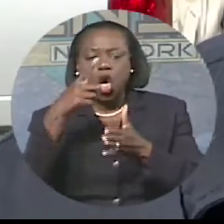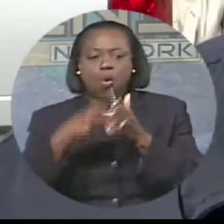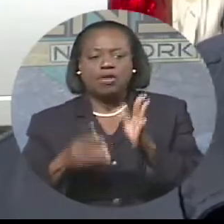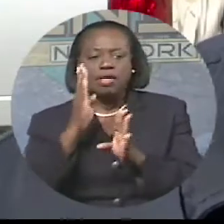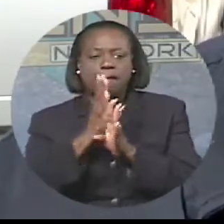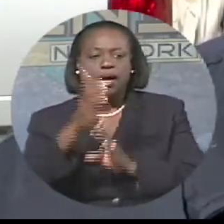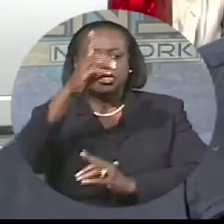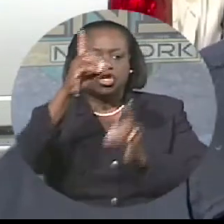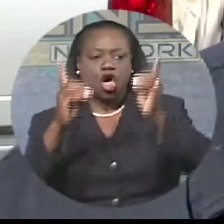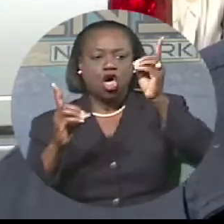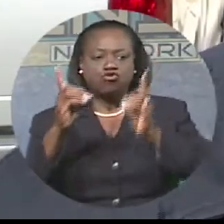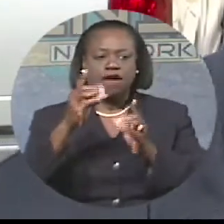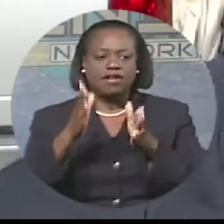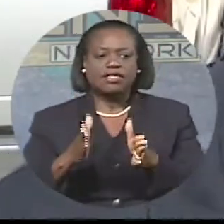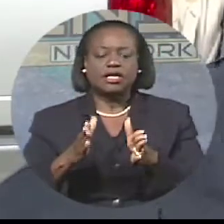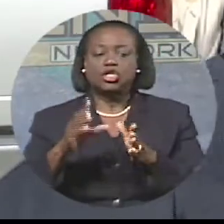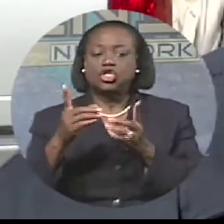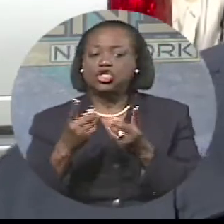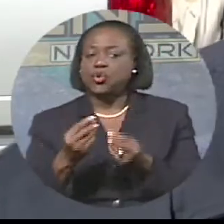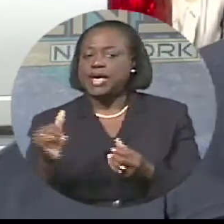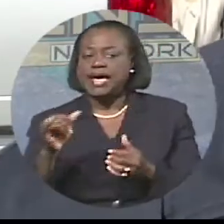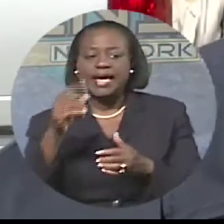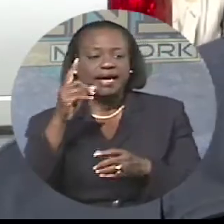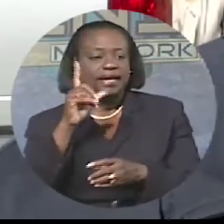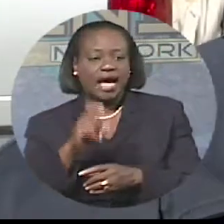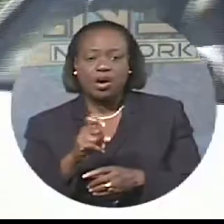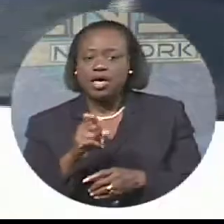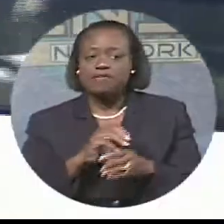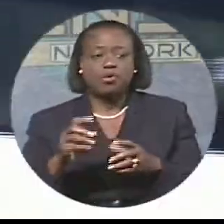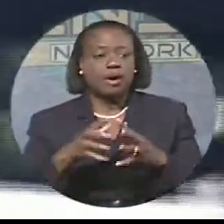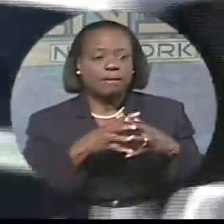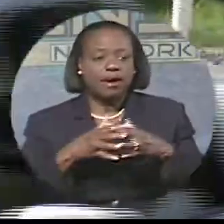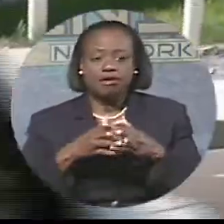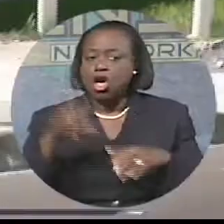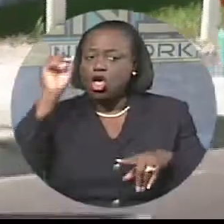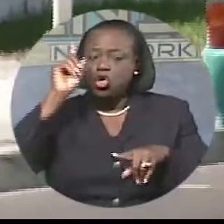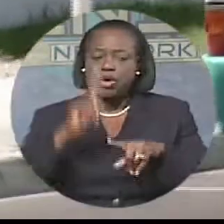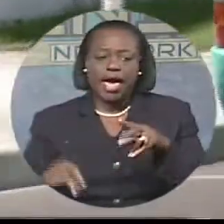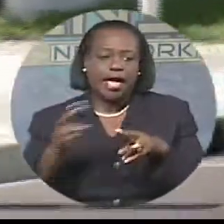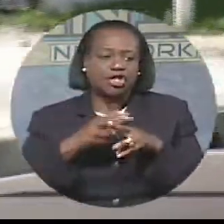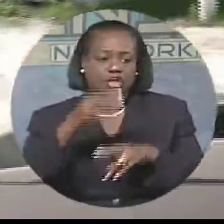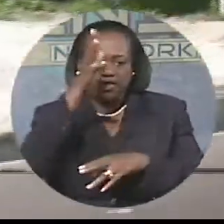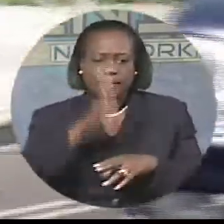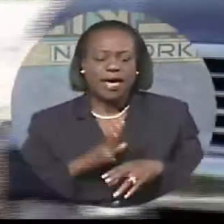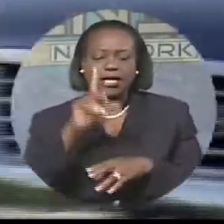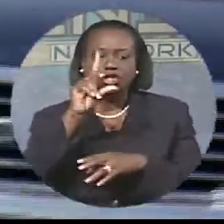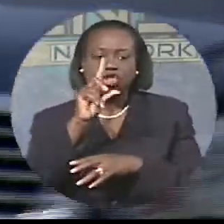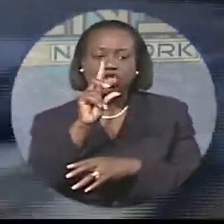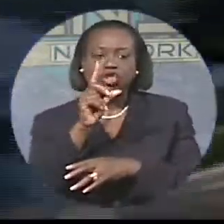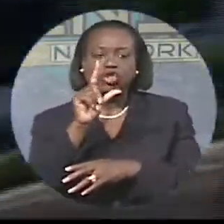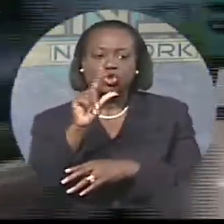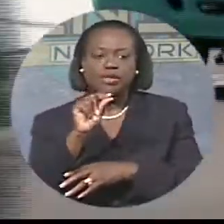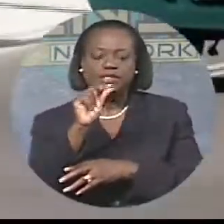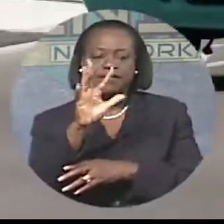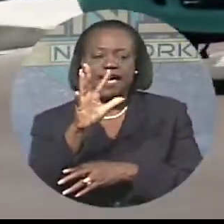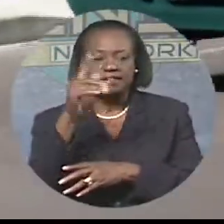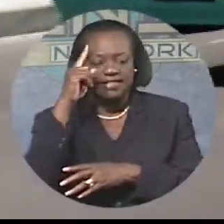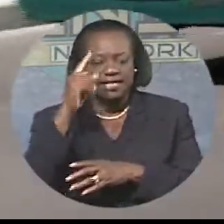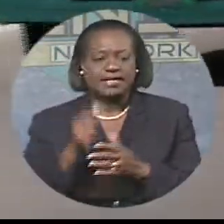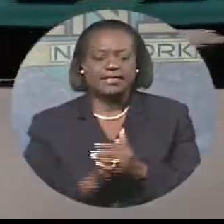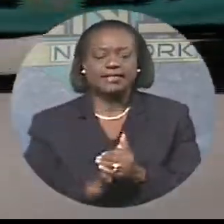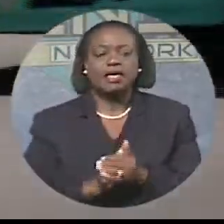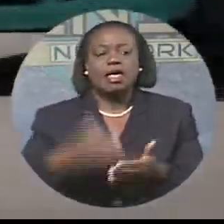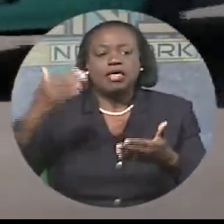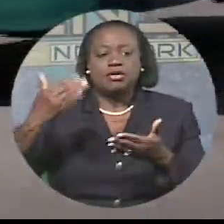know, if you were in the States, you can't short demand 25 cents. Now, the New Providence Road Improvement Project has